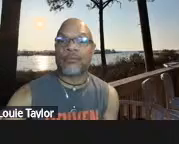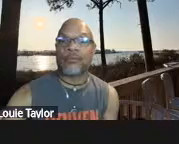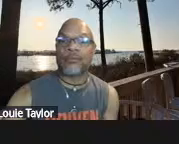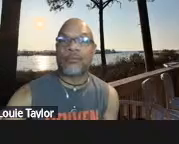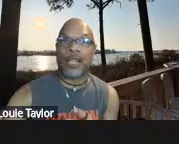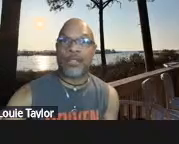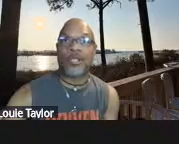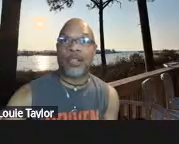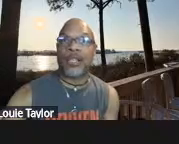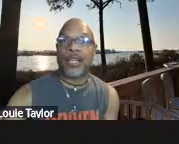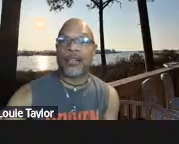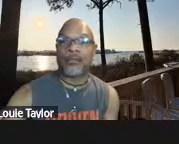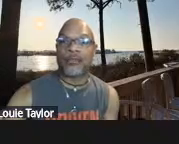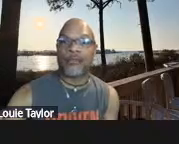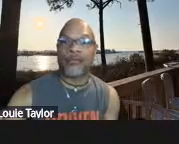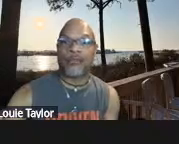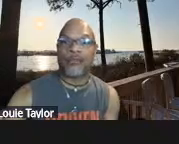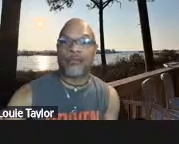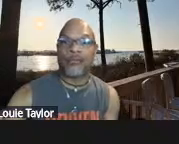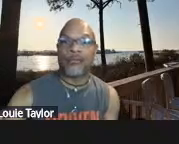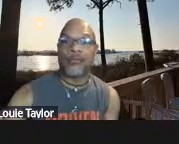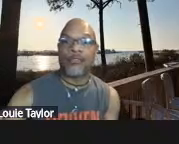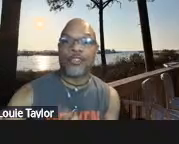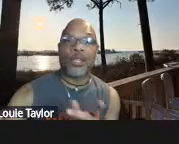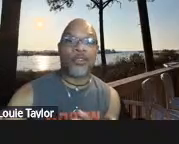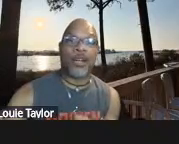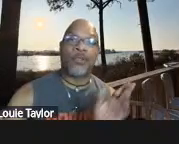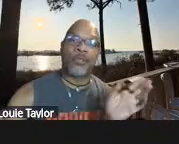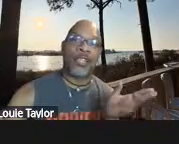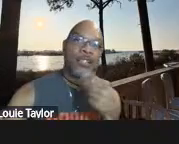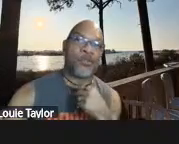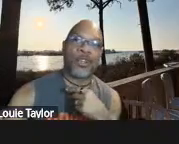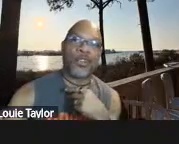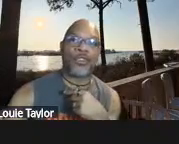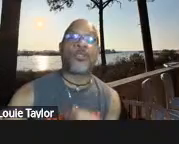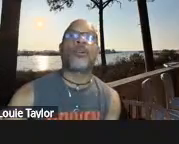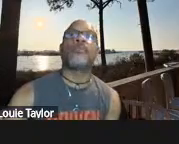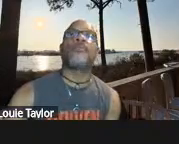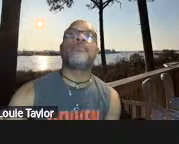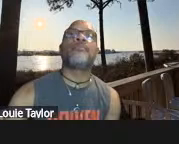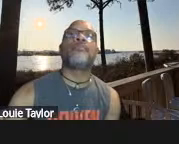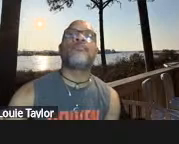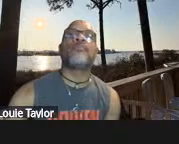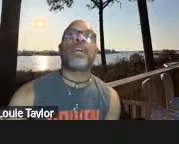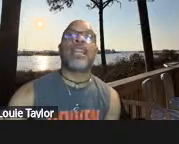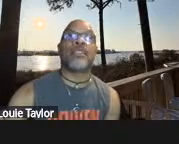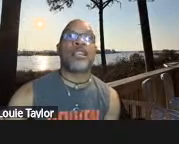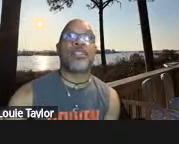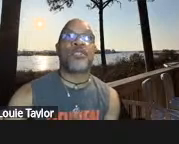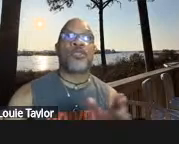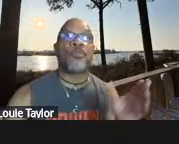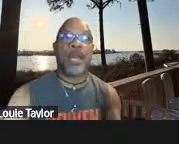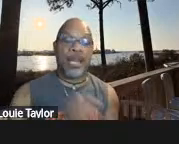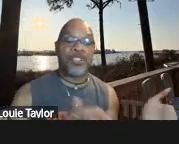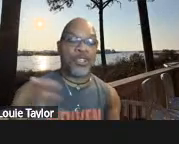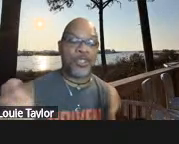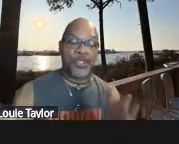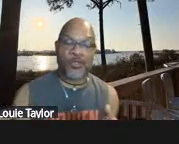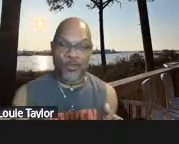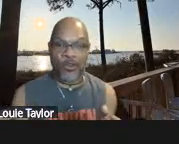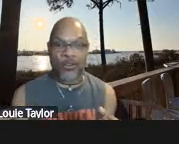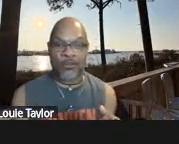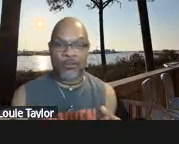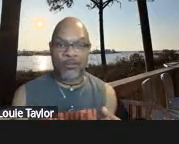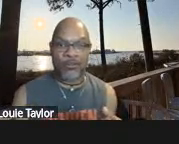drops. That's what's in that link. You click on that one, takes them straight to the store. And it takes them to the page in